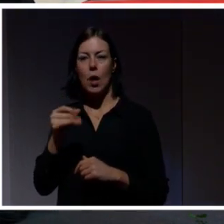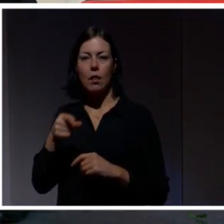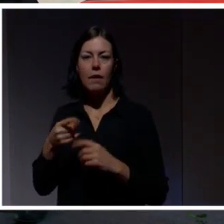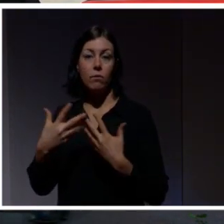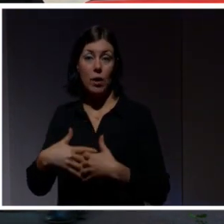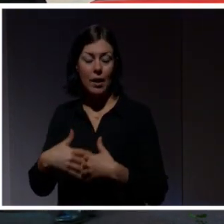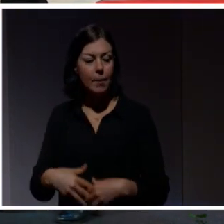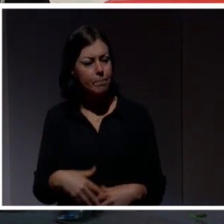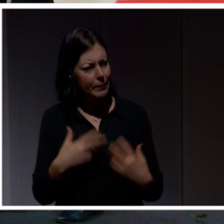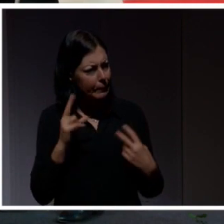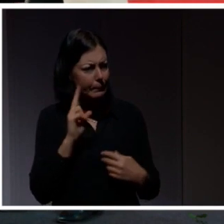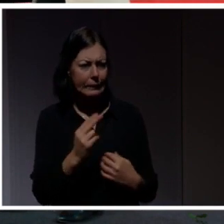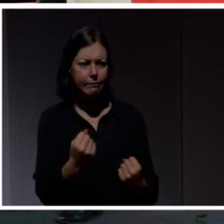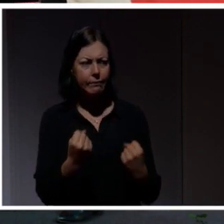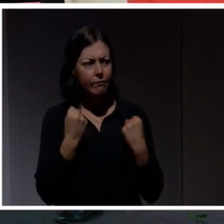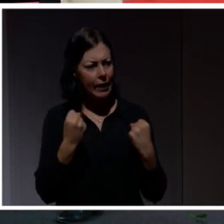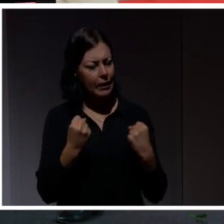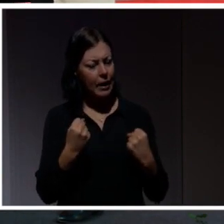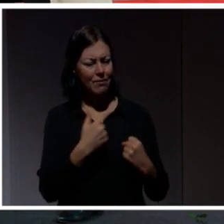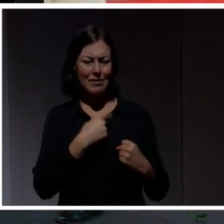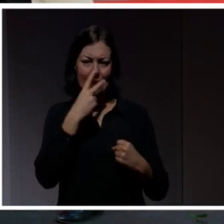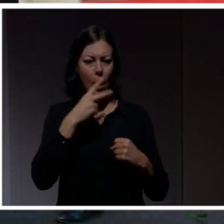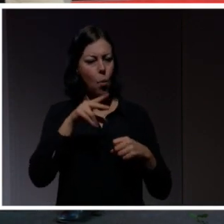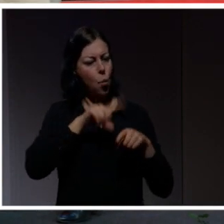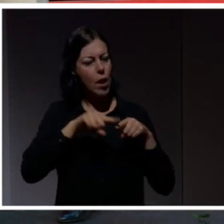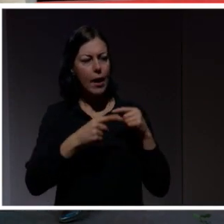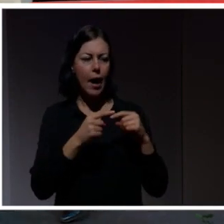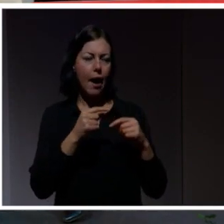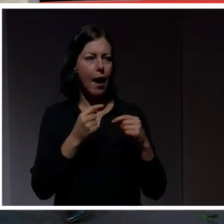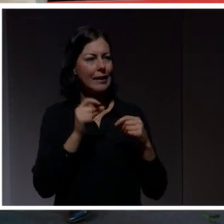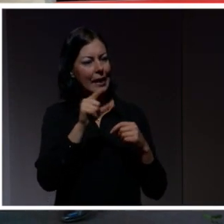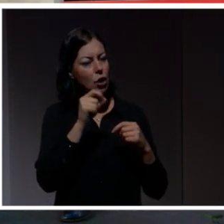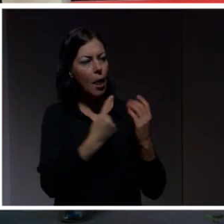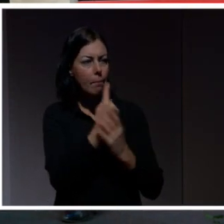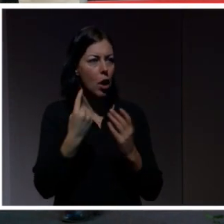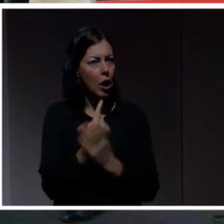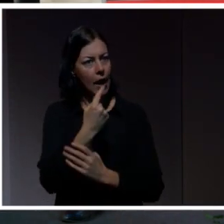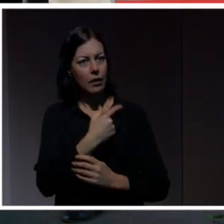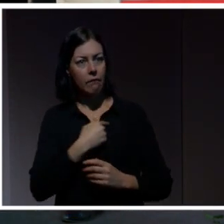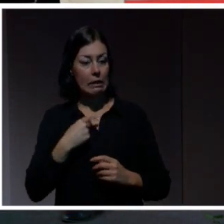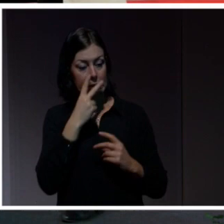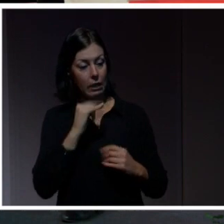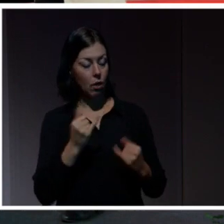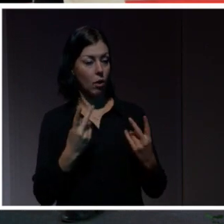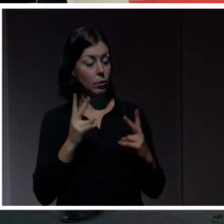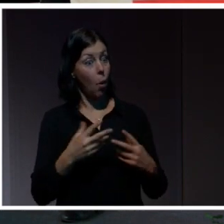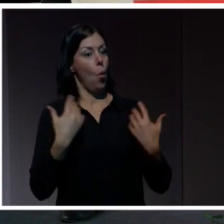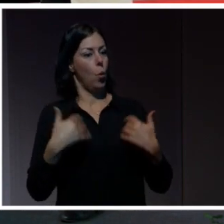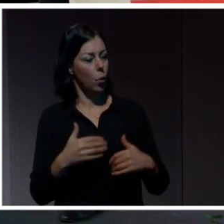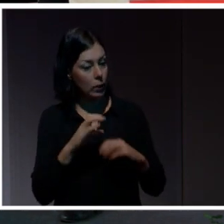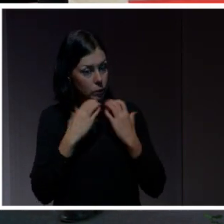feel super important, because I mean, I guess with a lot of the technologies that we are only seeing consequences of today, like we're going, oh, like social